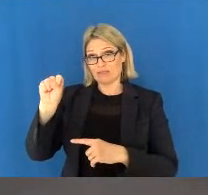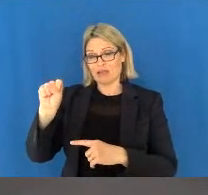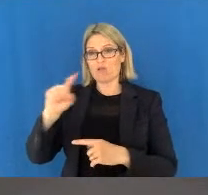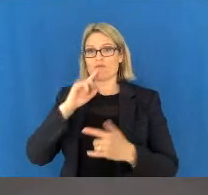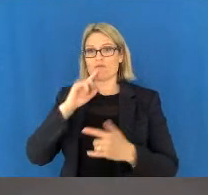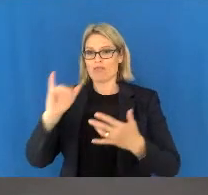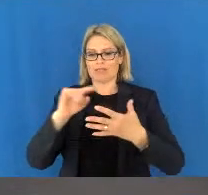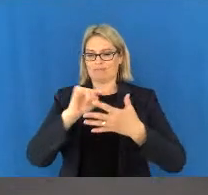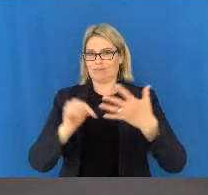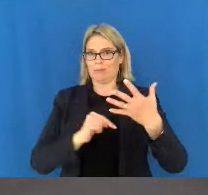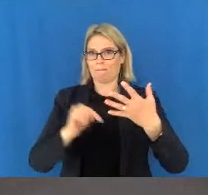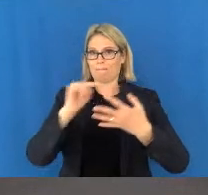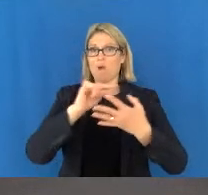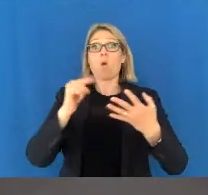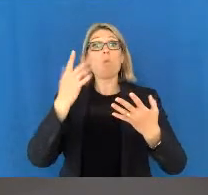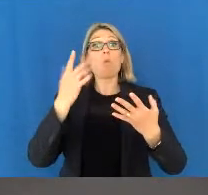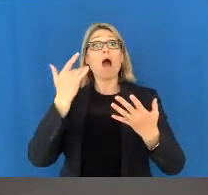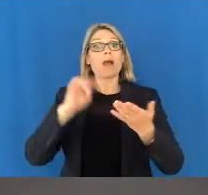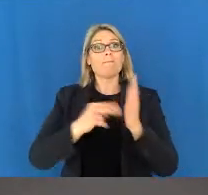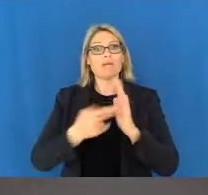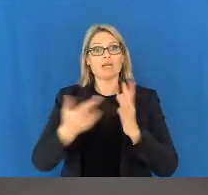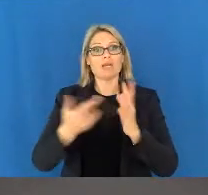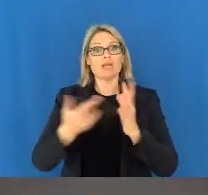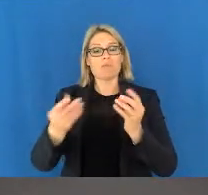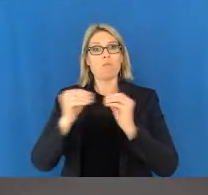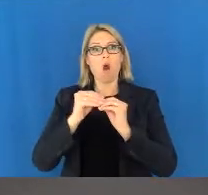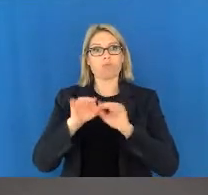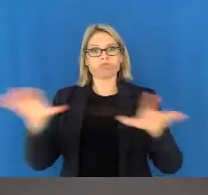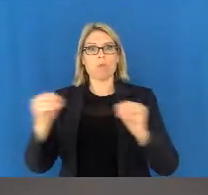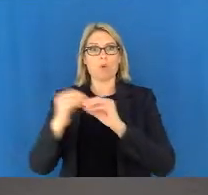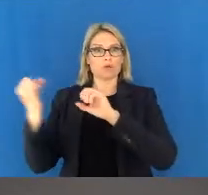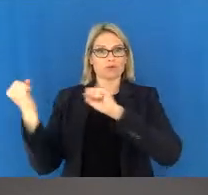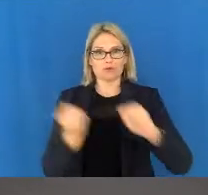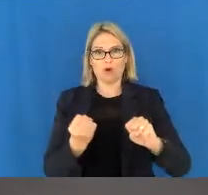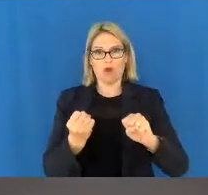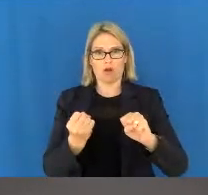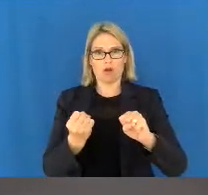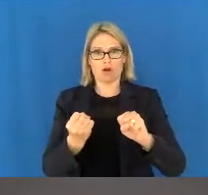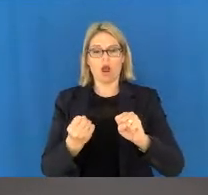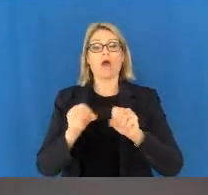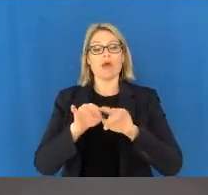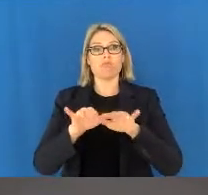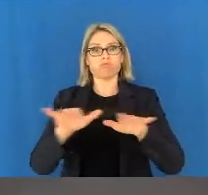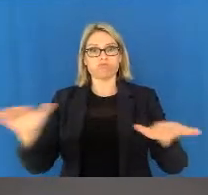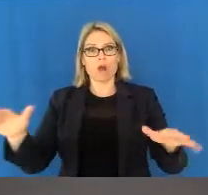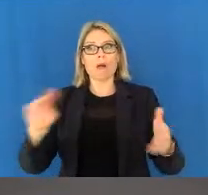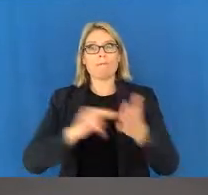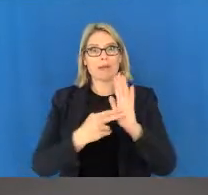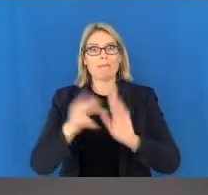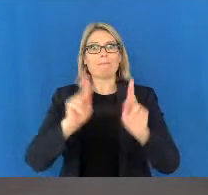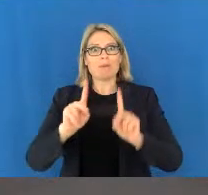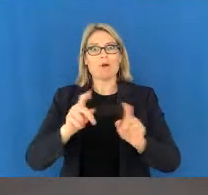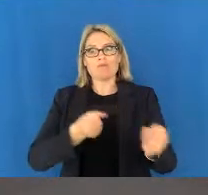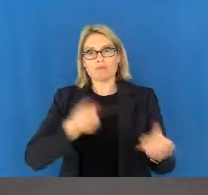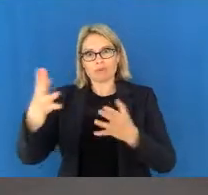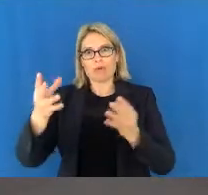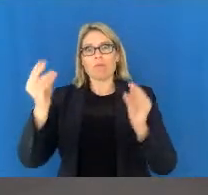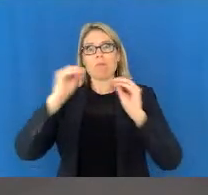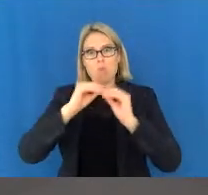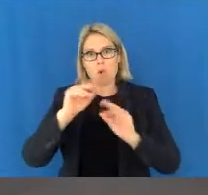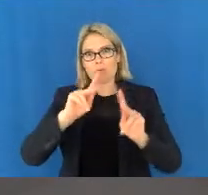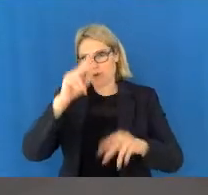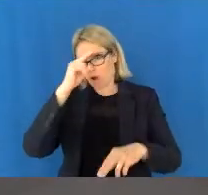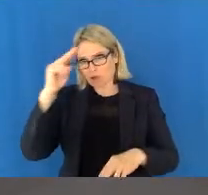terms of being more aggressive than previous strains, causing more severe symptoms, requiring more people to be hospitalized,